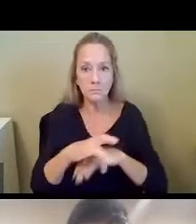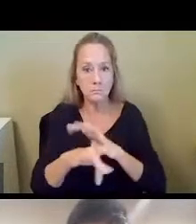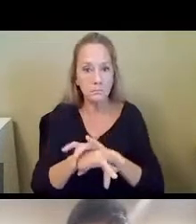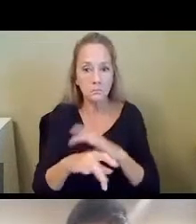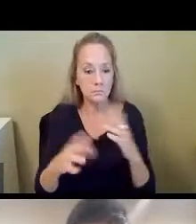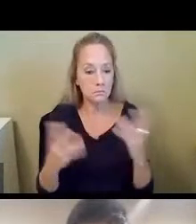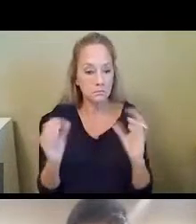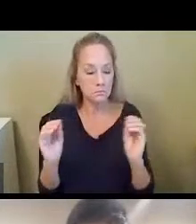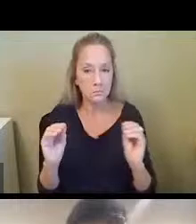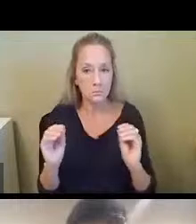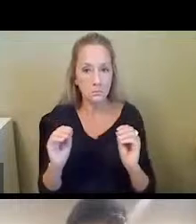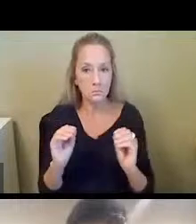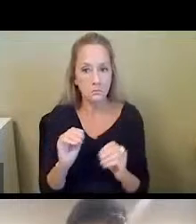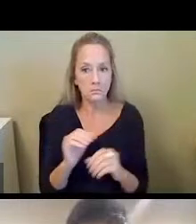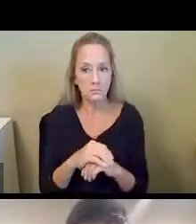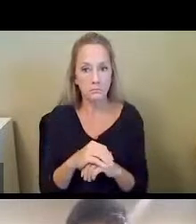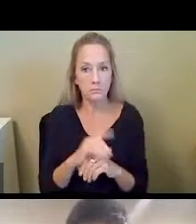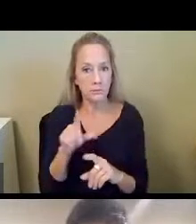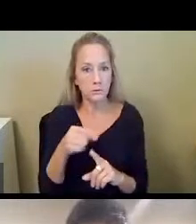education as we intended.